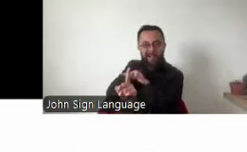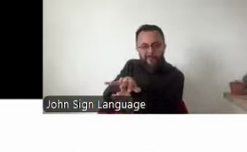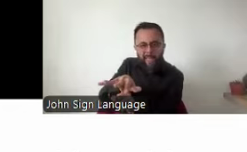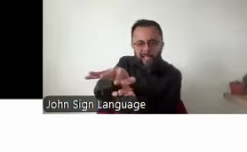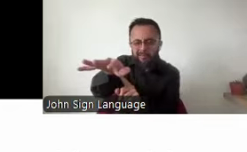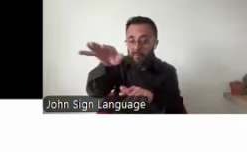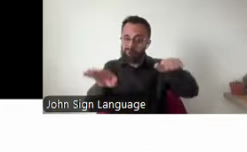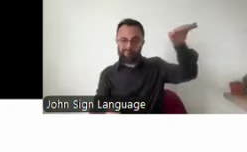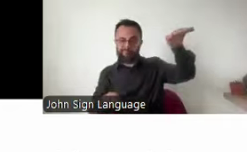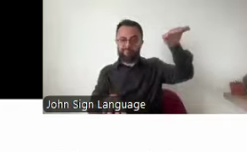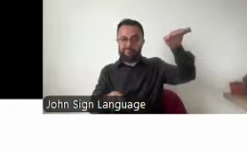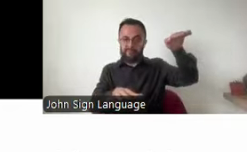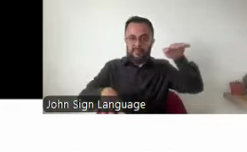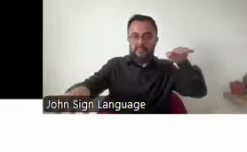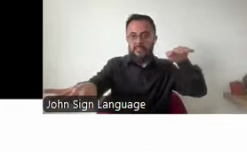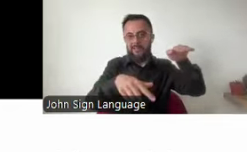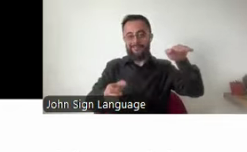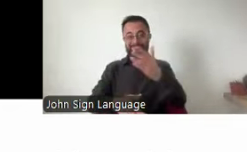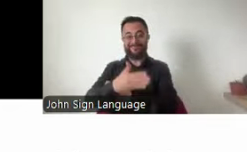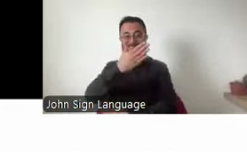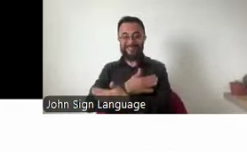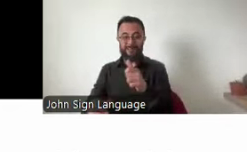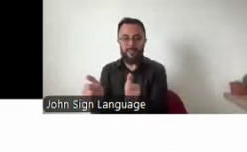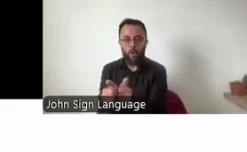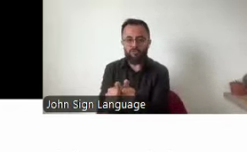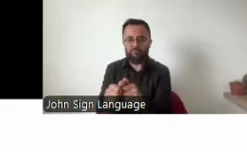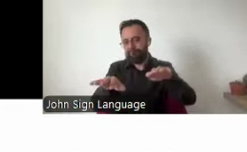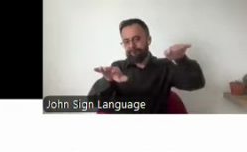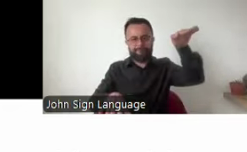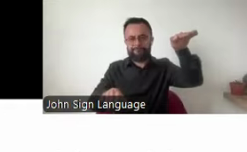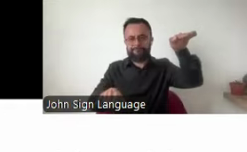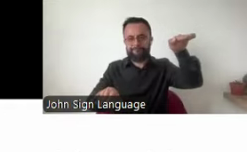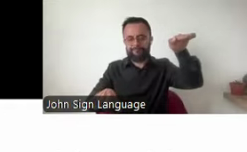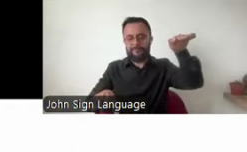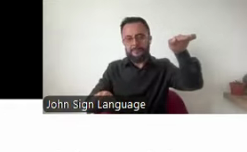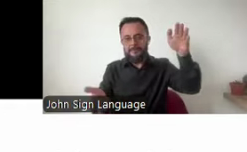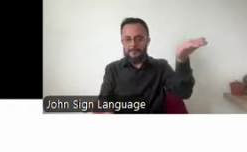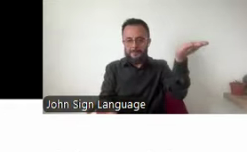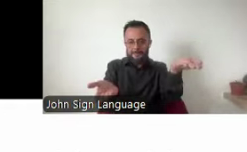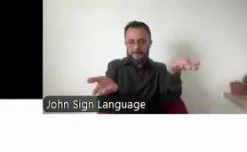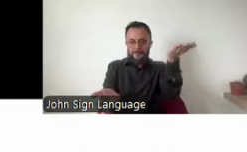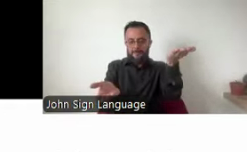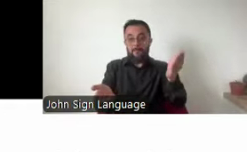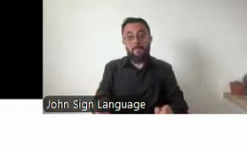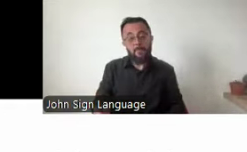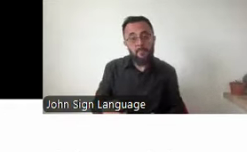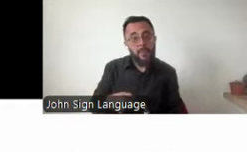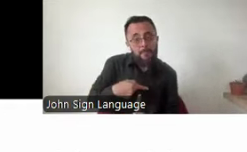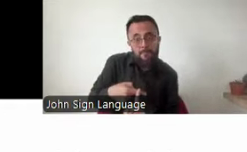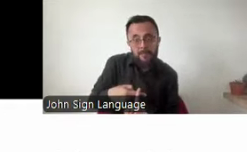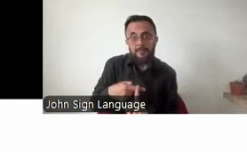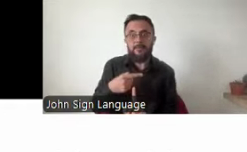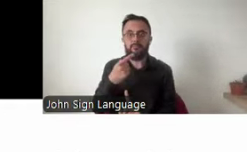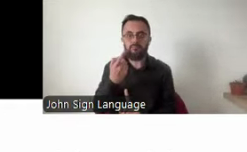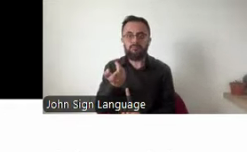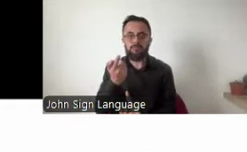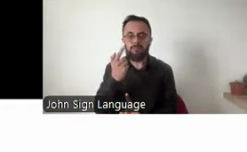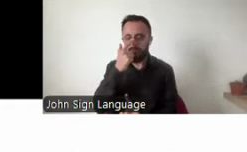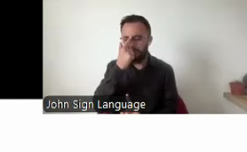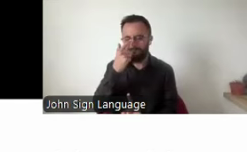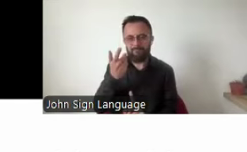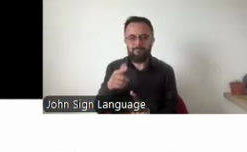without disabilities. Then there is also another big category of risk factors that contribute to